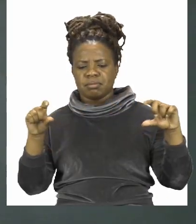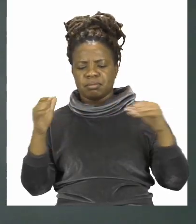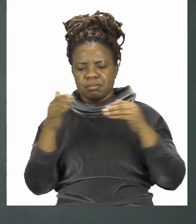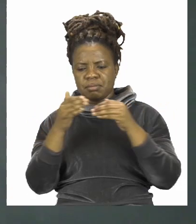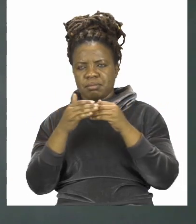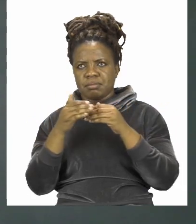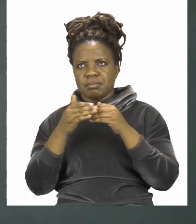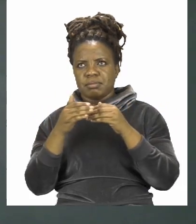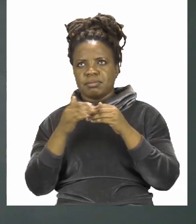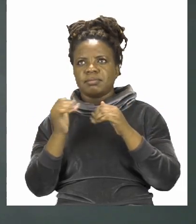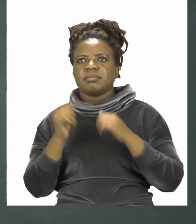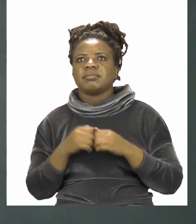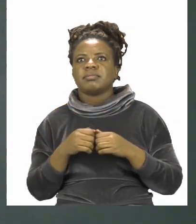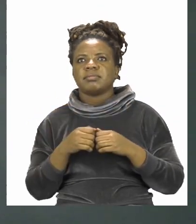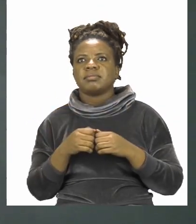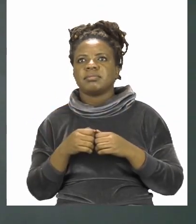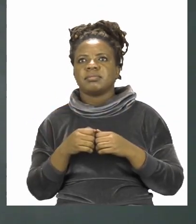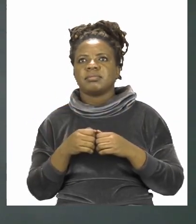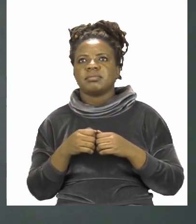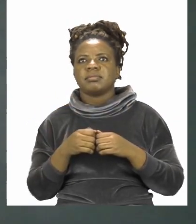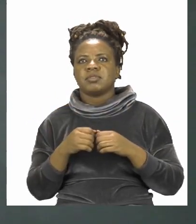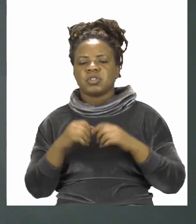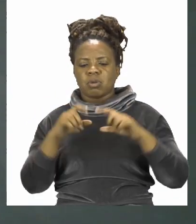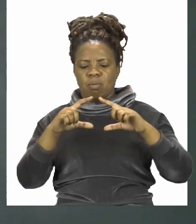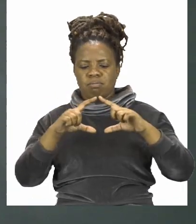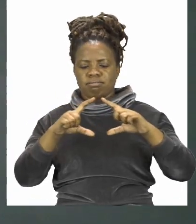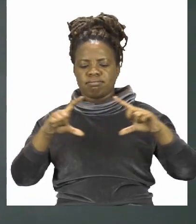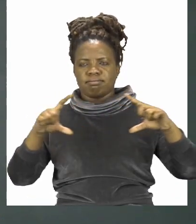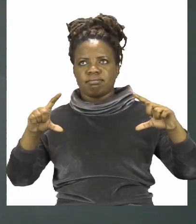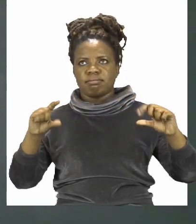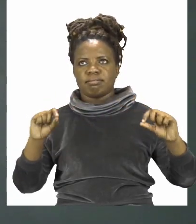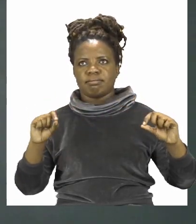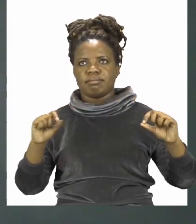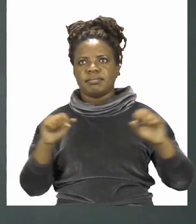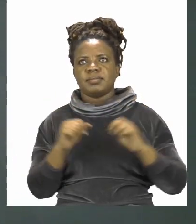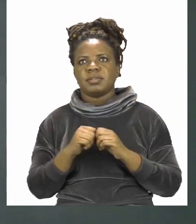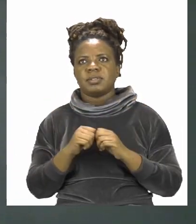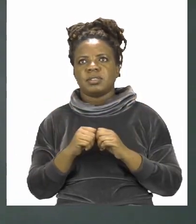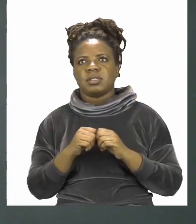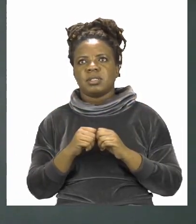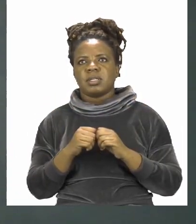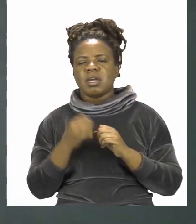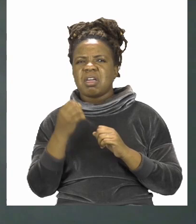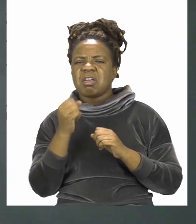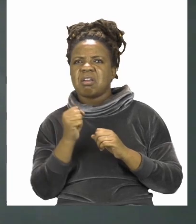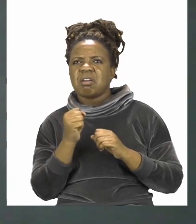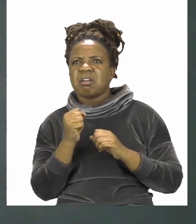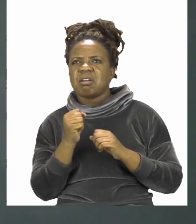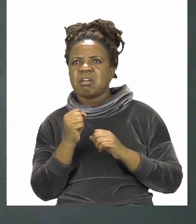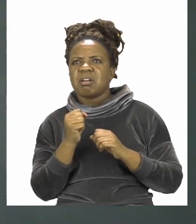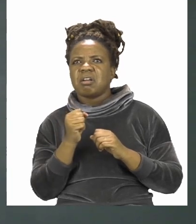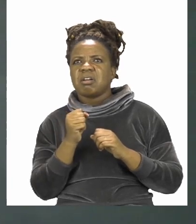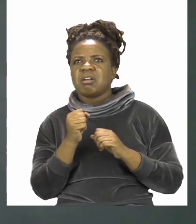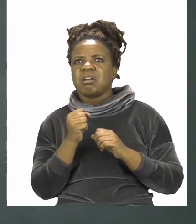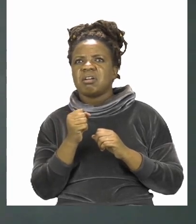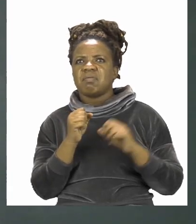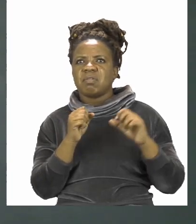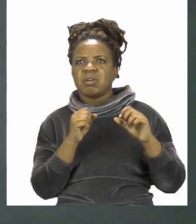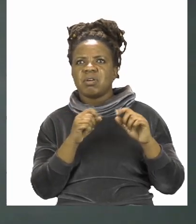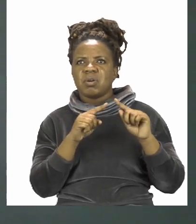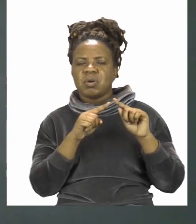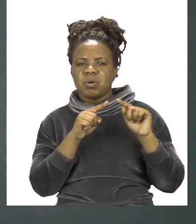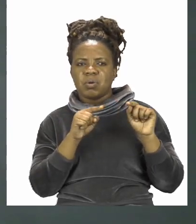rectangular. It is wide just like a rectangle and it also has a few squares to help it with its shape. There